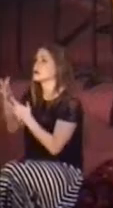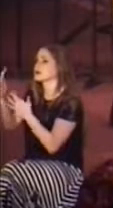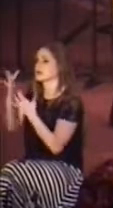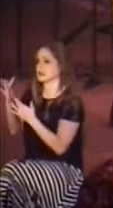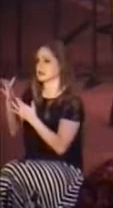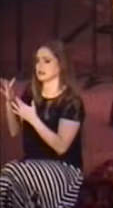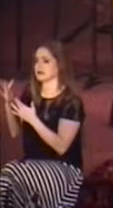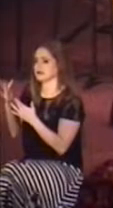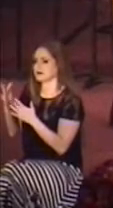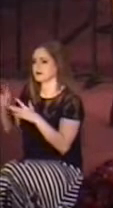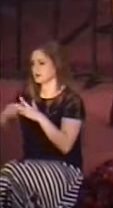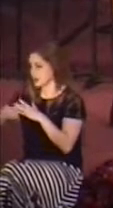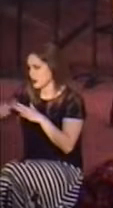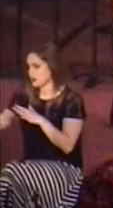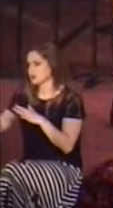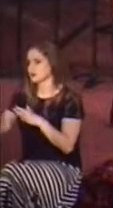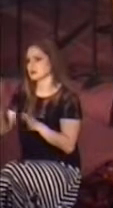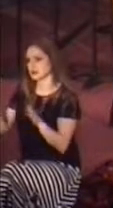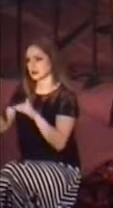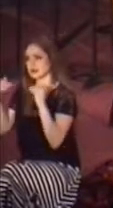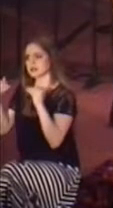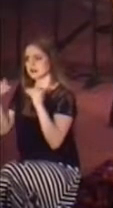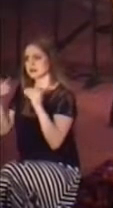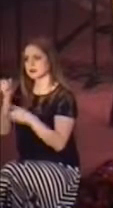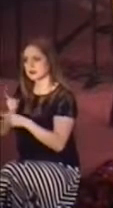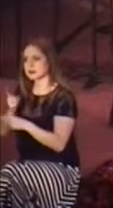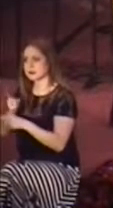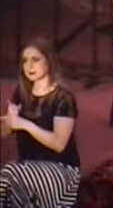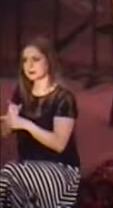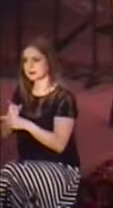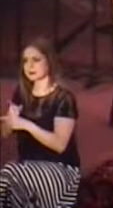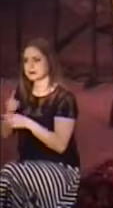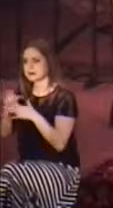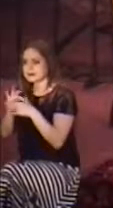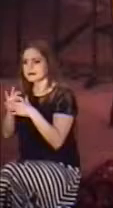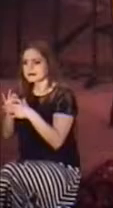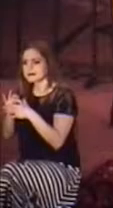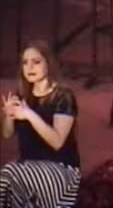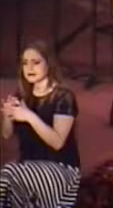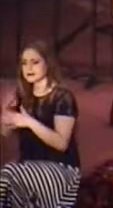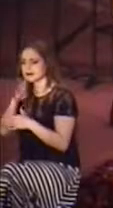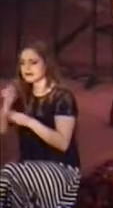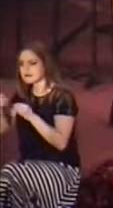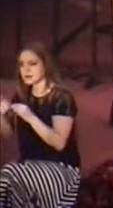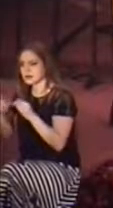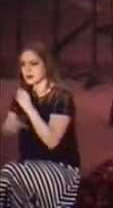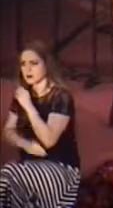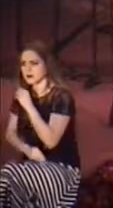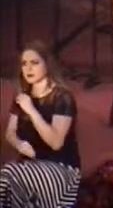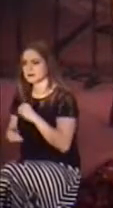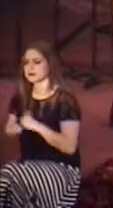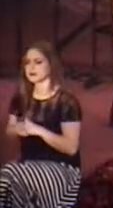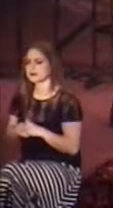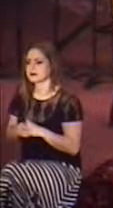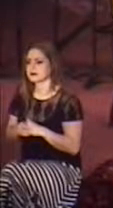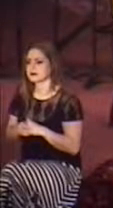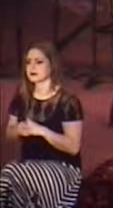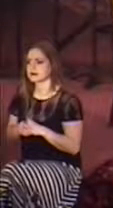he goes away justified, doesn't he? And that's the context in which he talks about the poor there. But also,